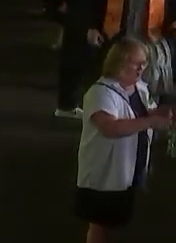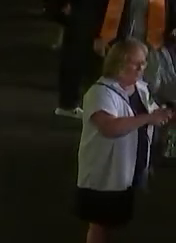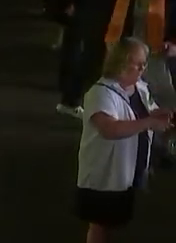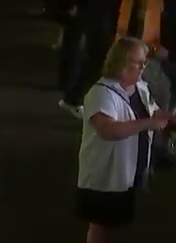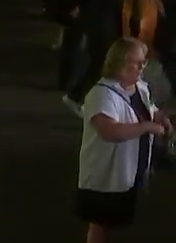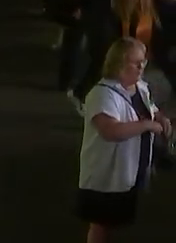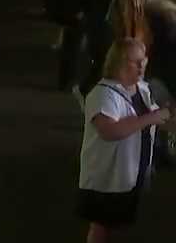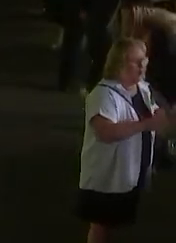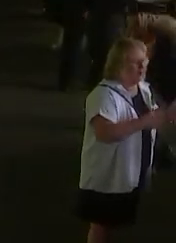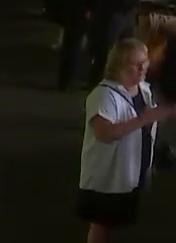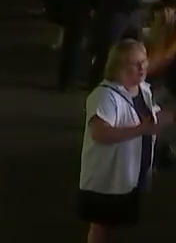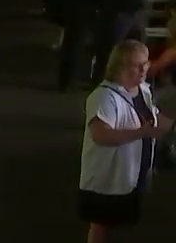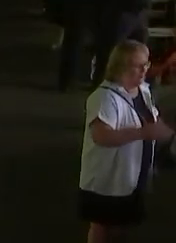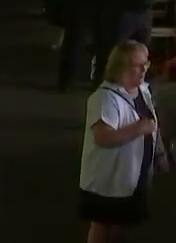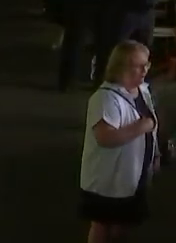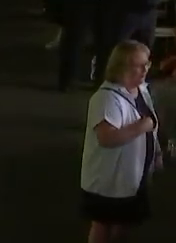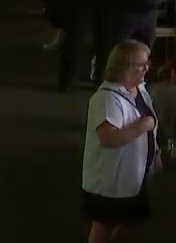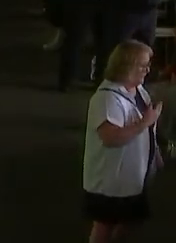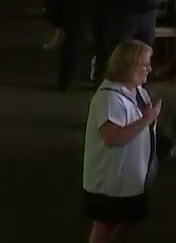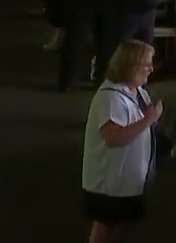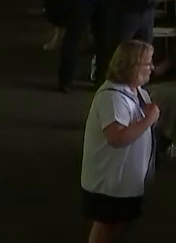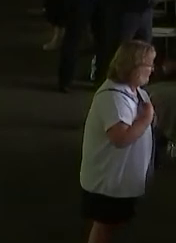Kimberly A. Lawton.